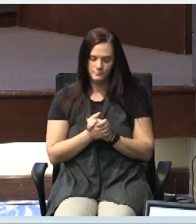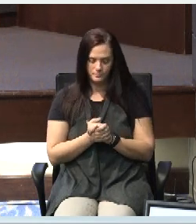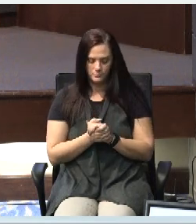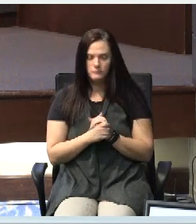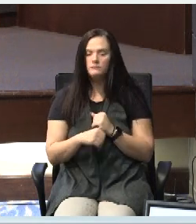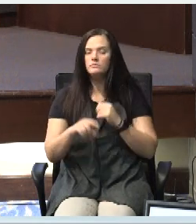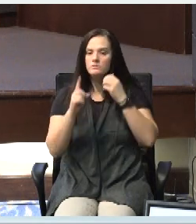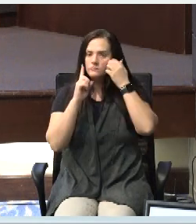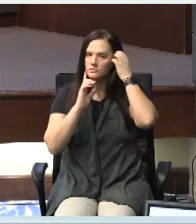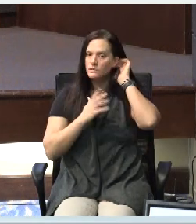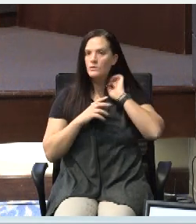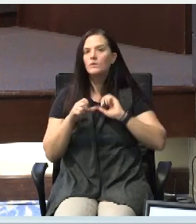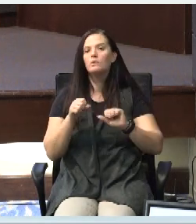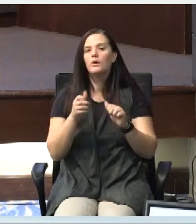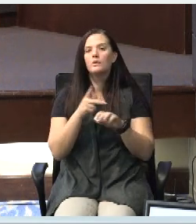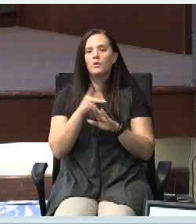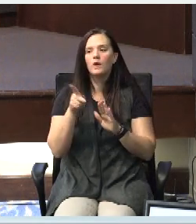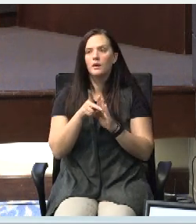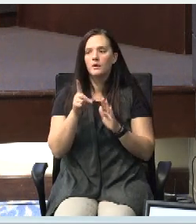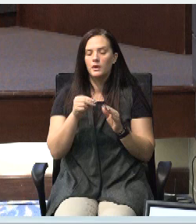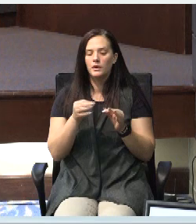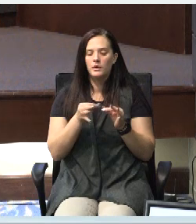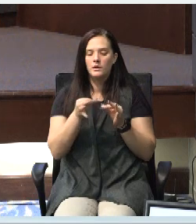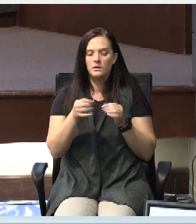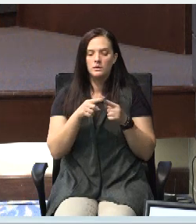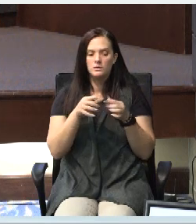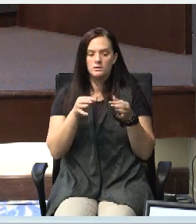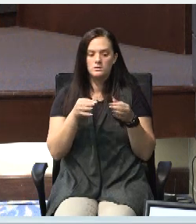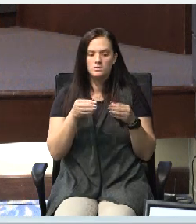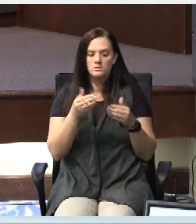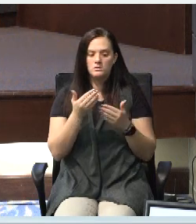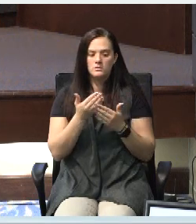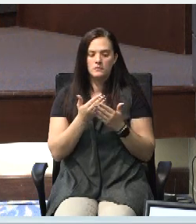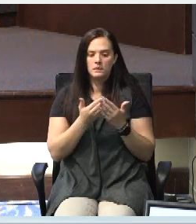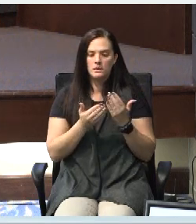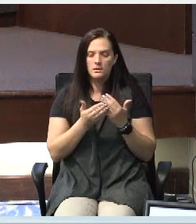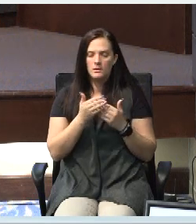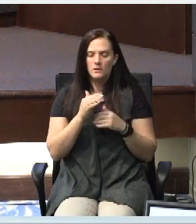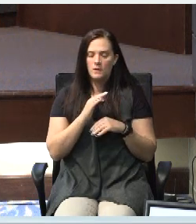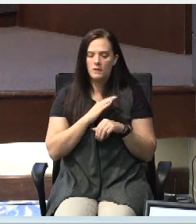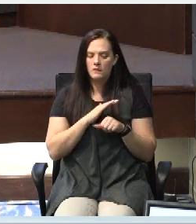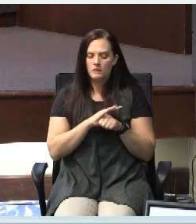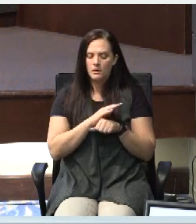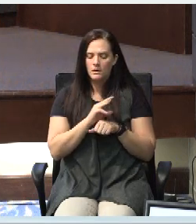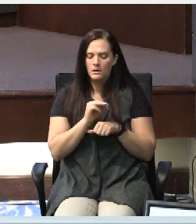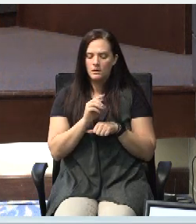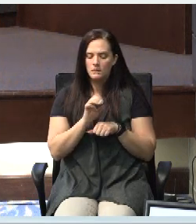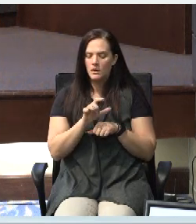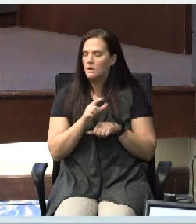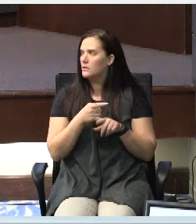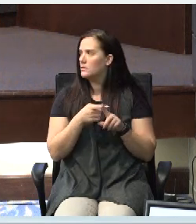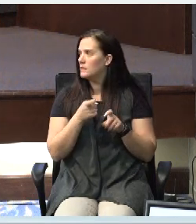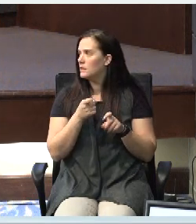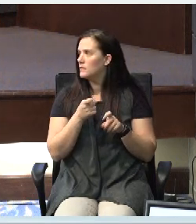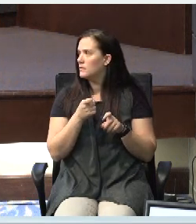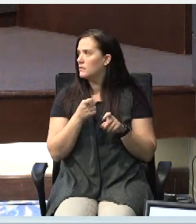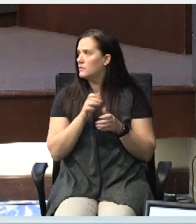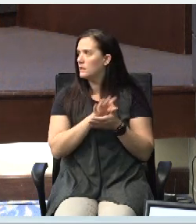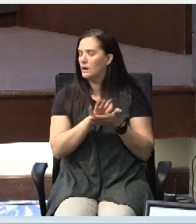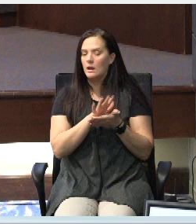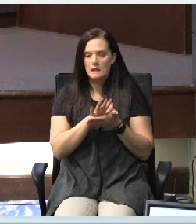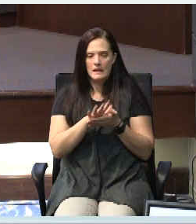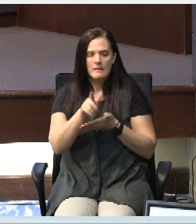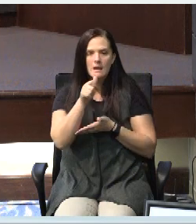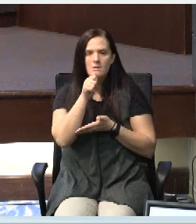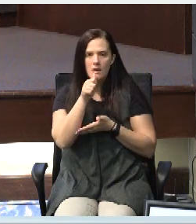And for our mowing program, we do continue to strive to enhance our current mowing model for mowing and cleaning